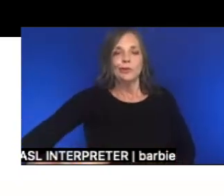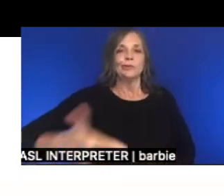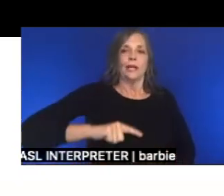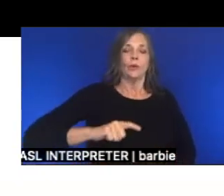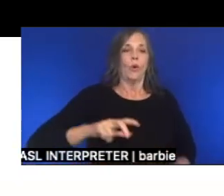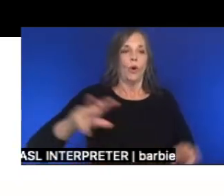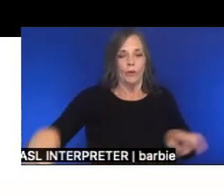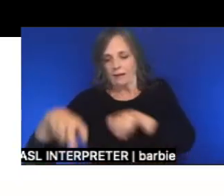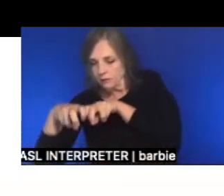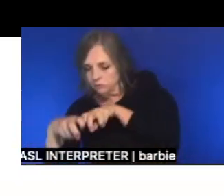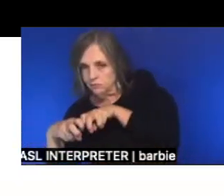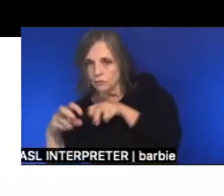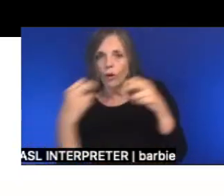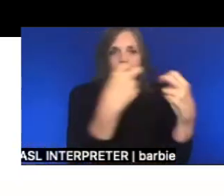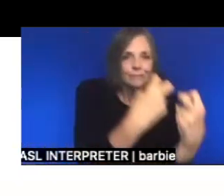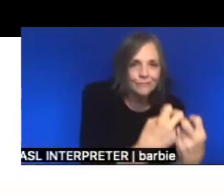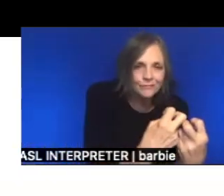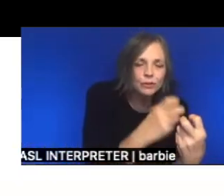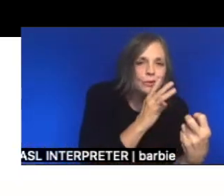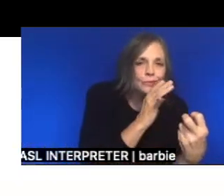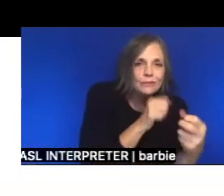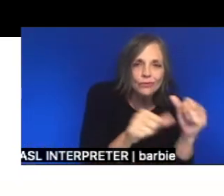different parts of the classroom, so that we would not